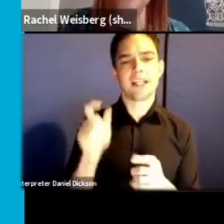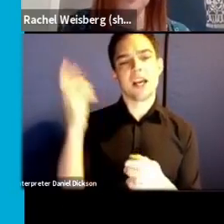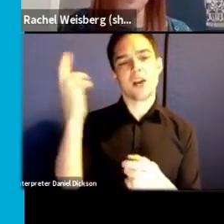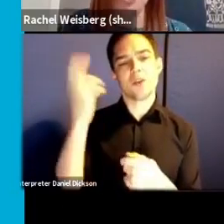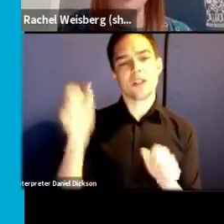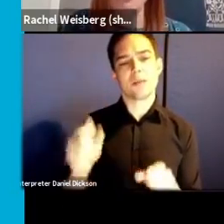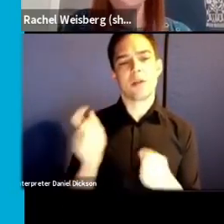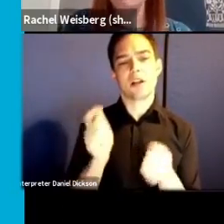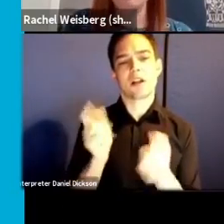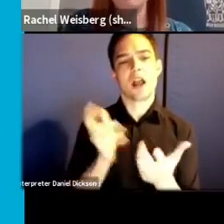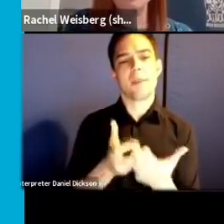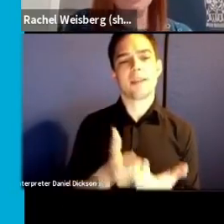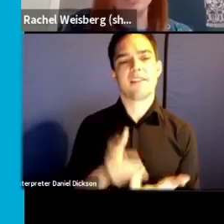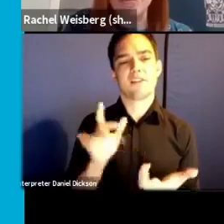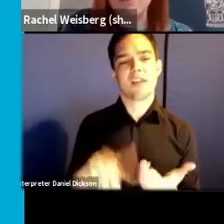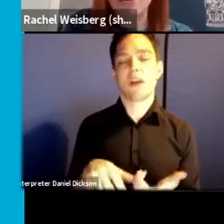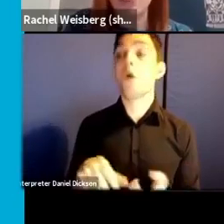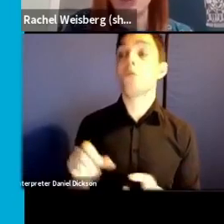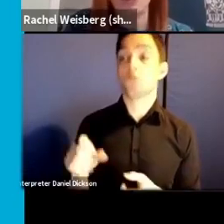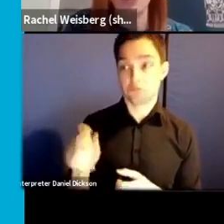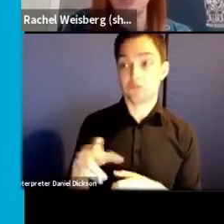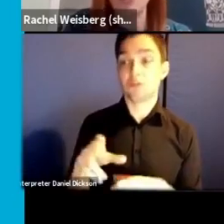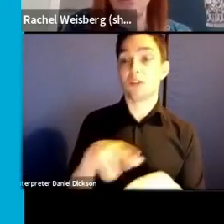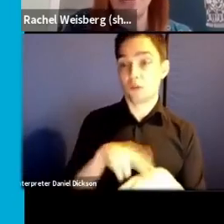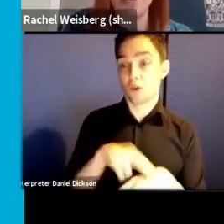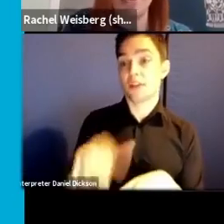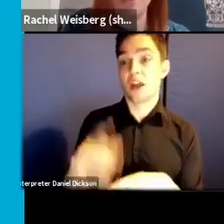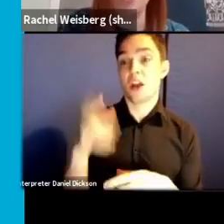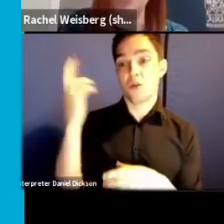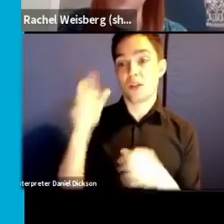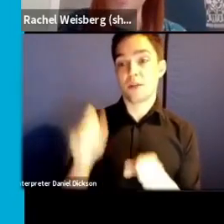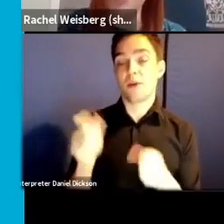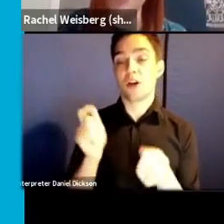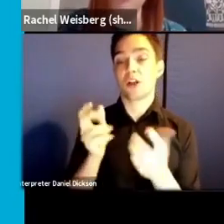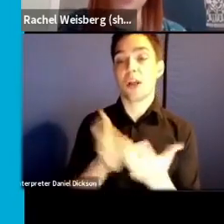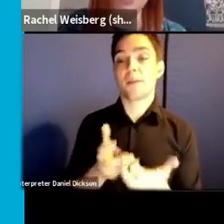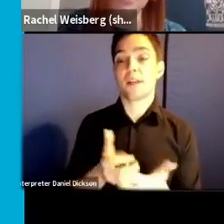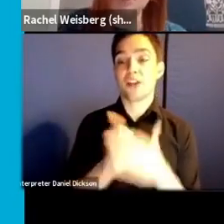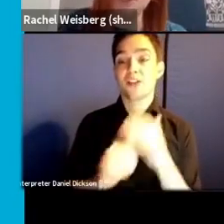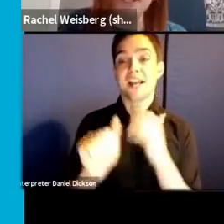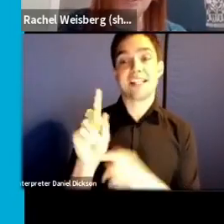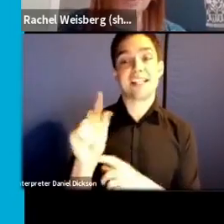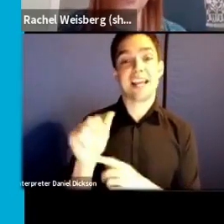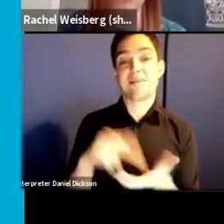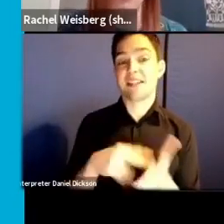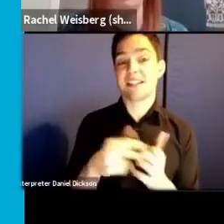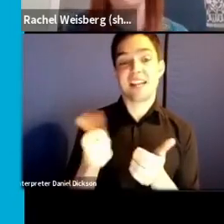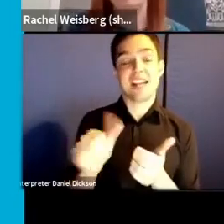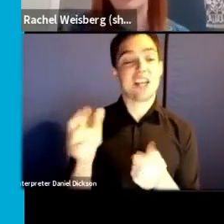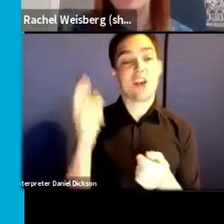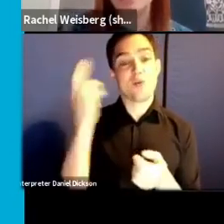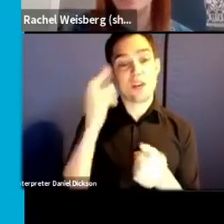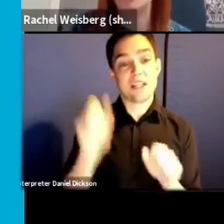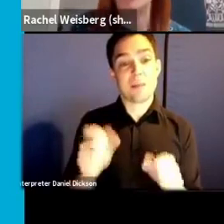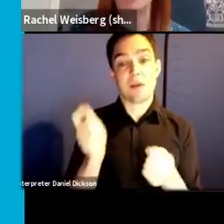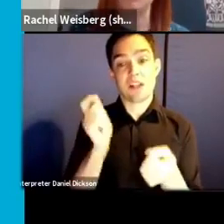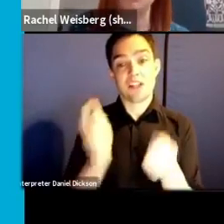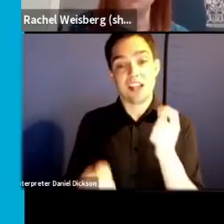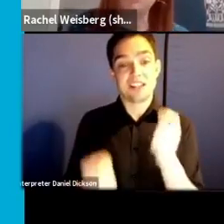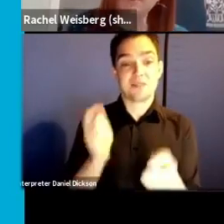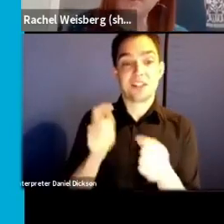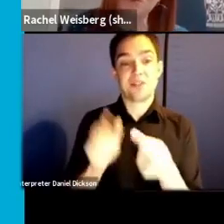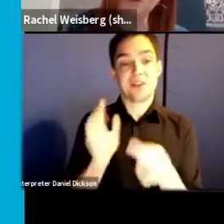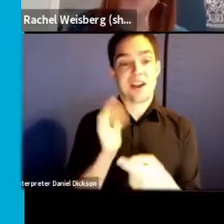do it. And of course, reasonable accommodations under the ADA are any reasonable adjustment to the way our work is done, how